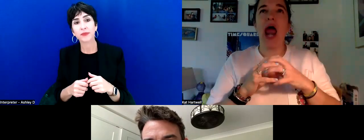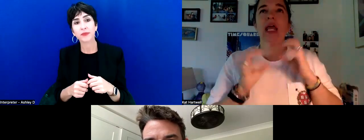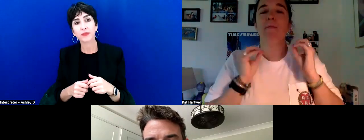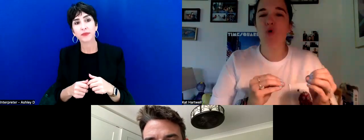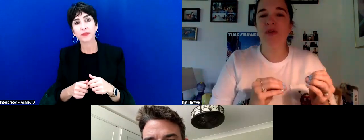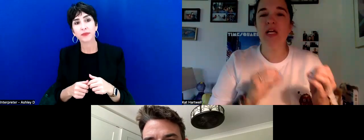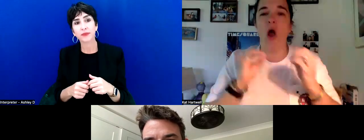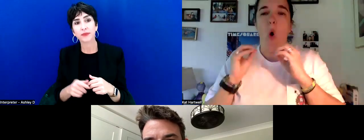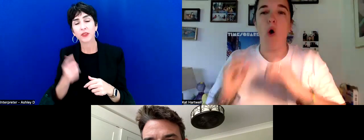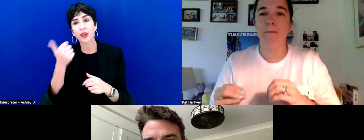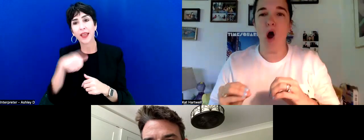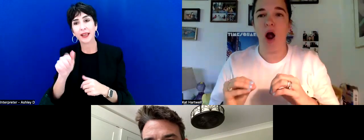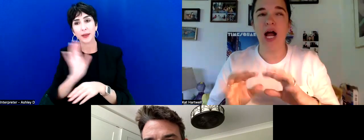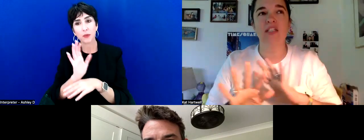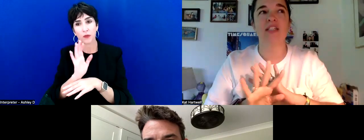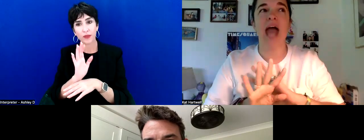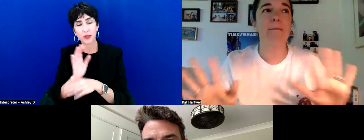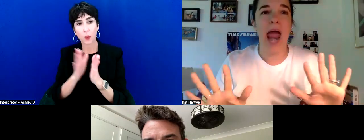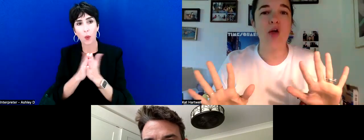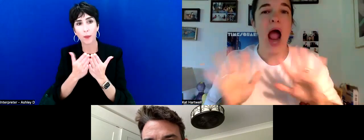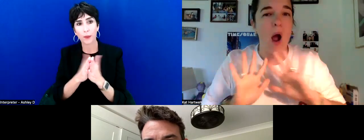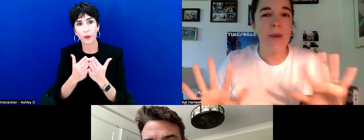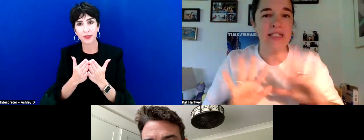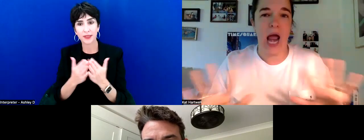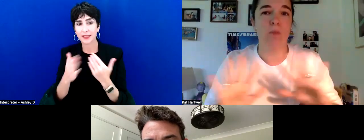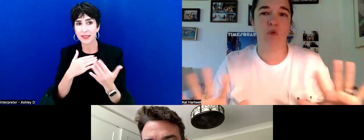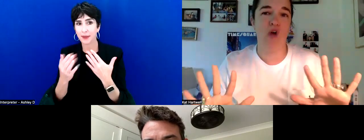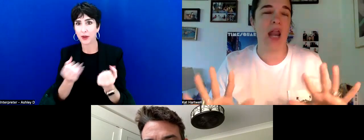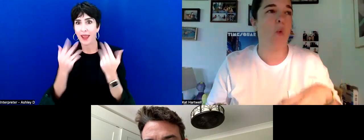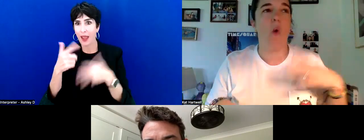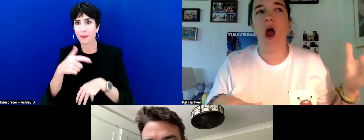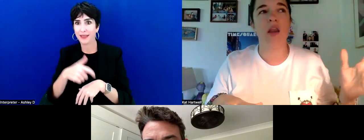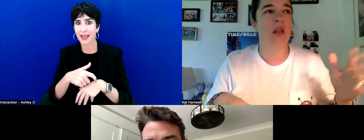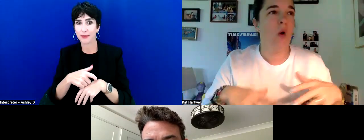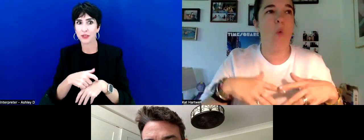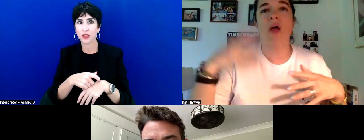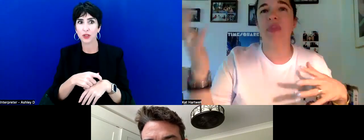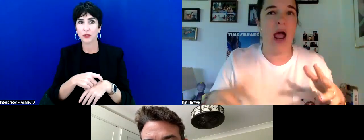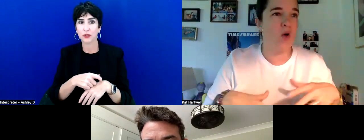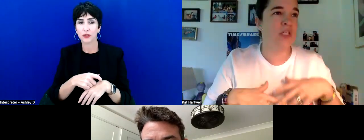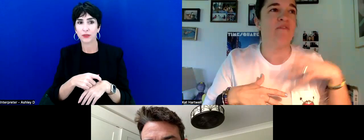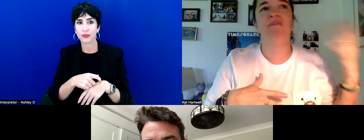Is there any movie or book? It does not matter how many times you read it,